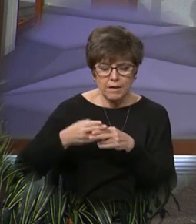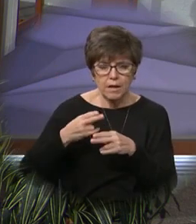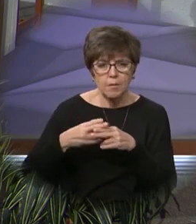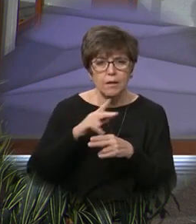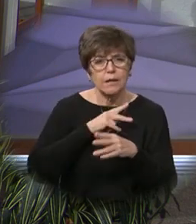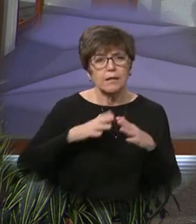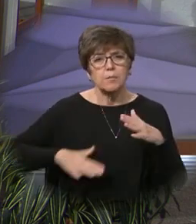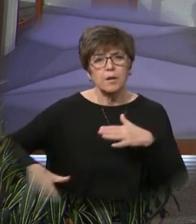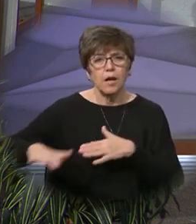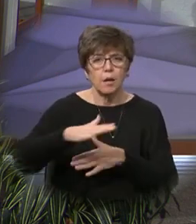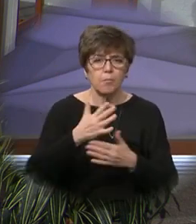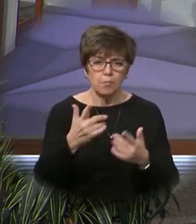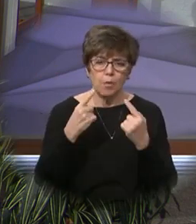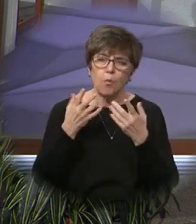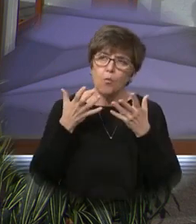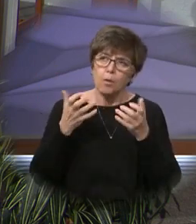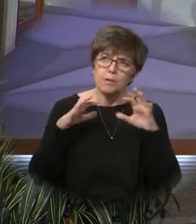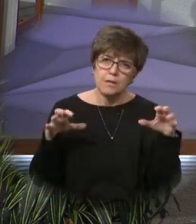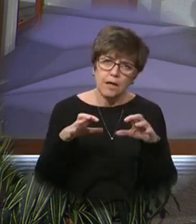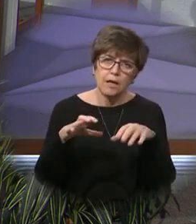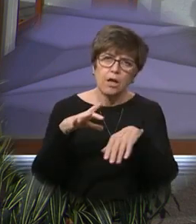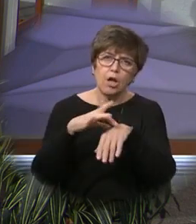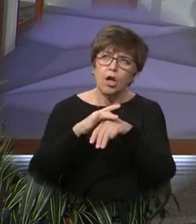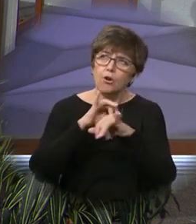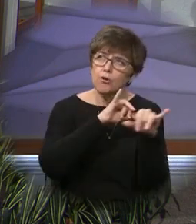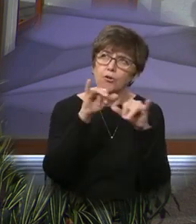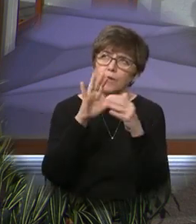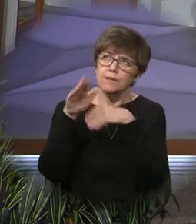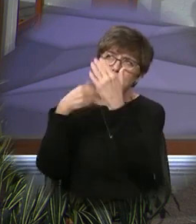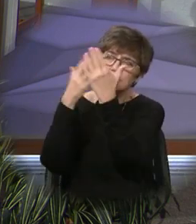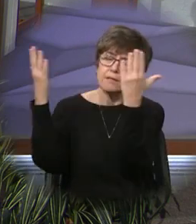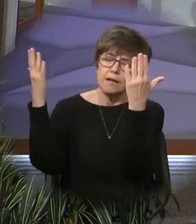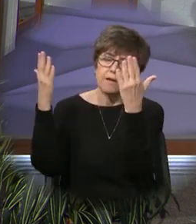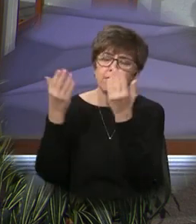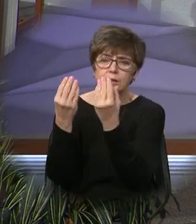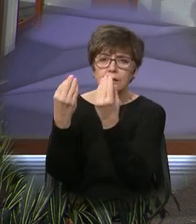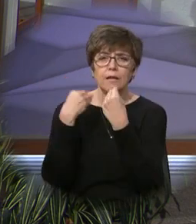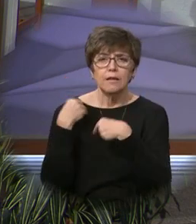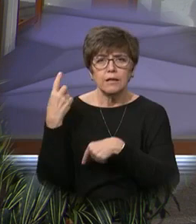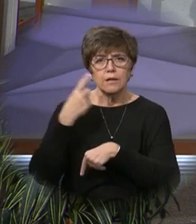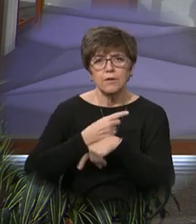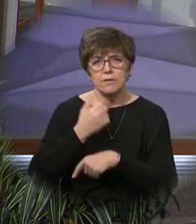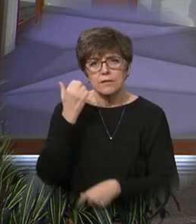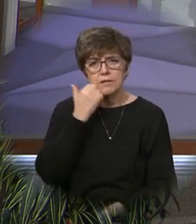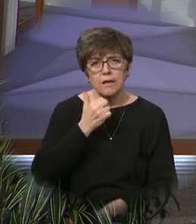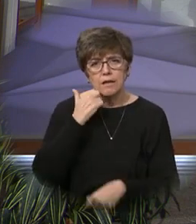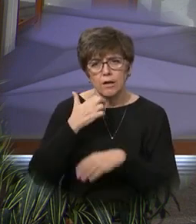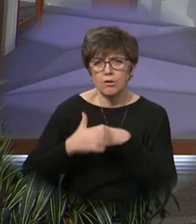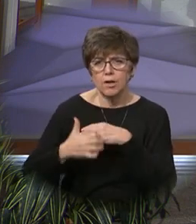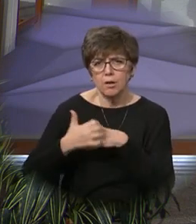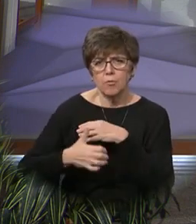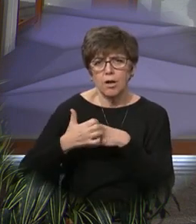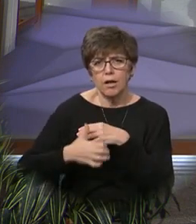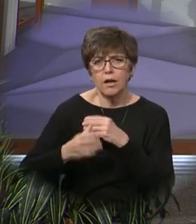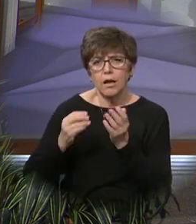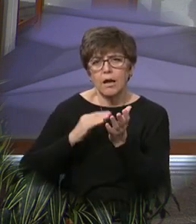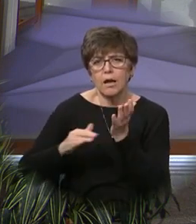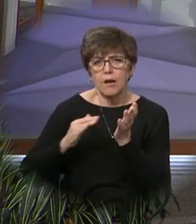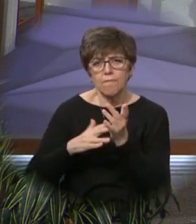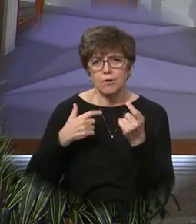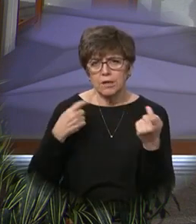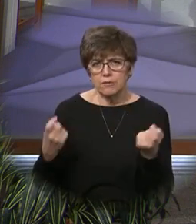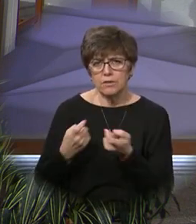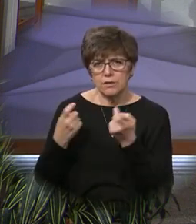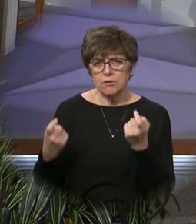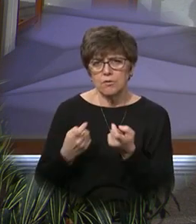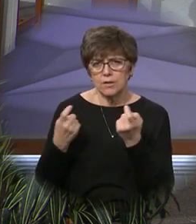name. Thy kingdom come, thy will be done, on earth as it is in heaven. Give us this day our daily bread,